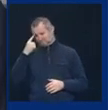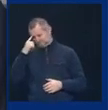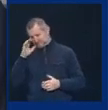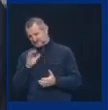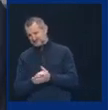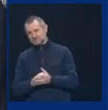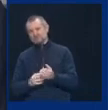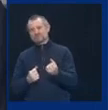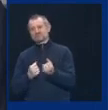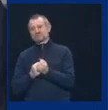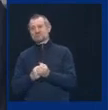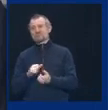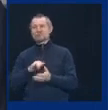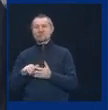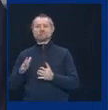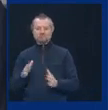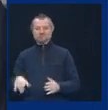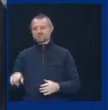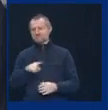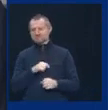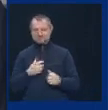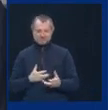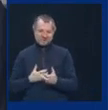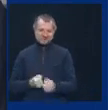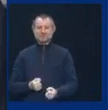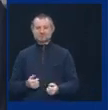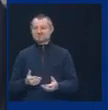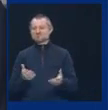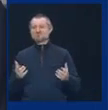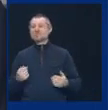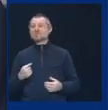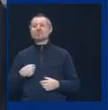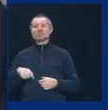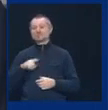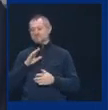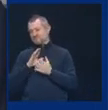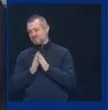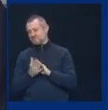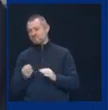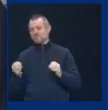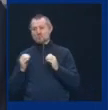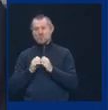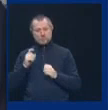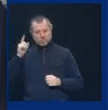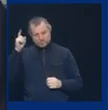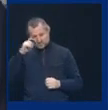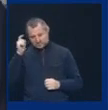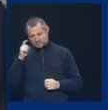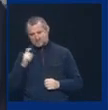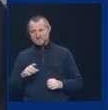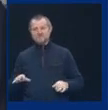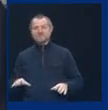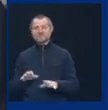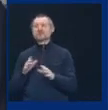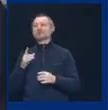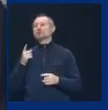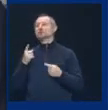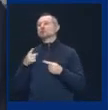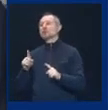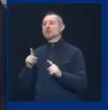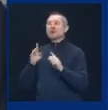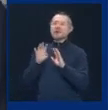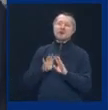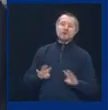I believe they're going to be more prudent through Hanukkah, Christmas, Kwanzaa,